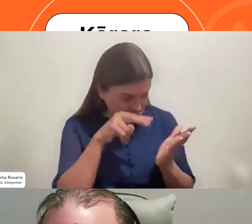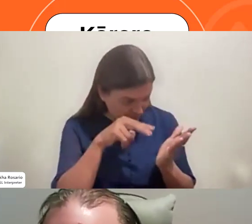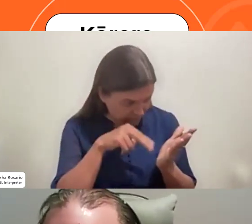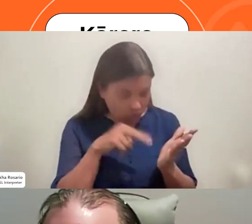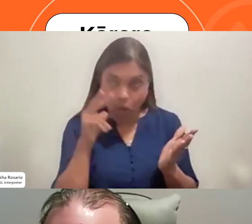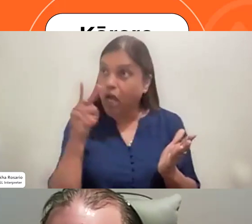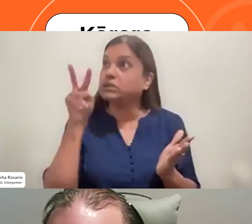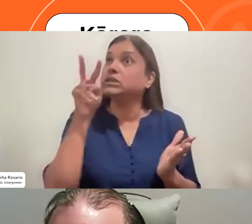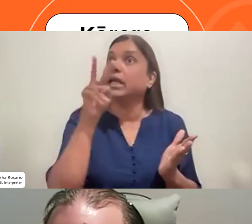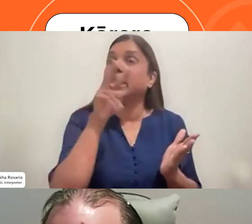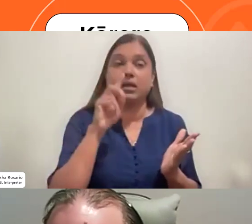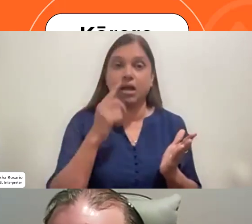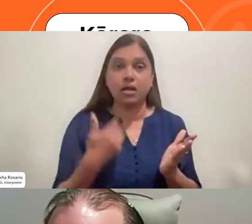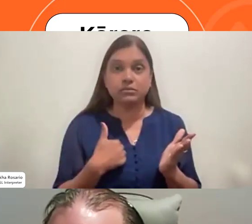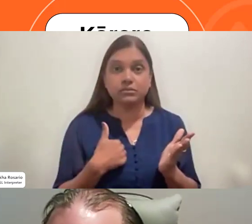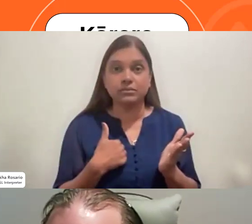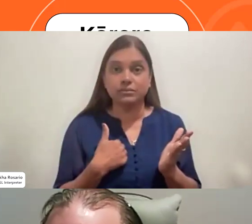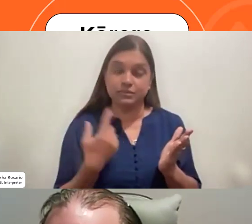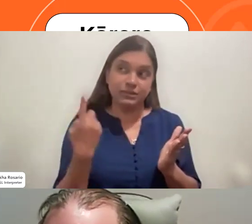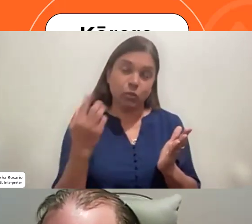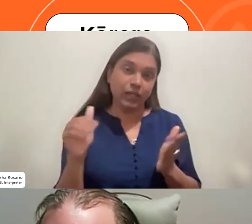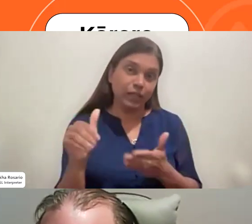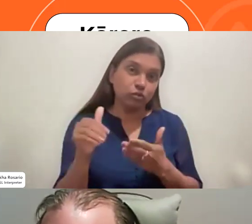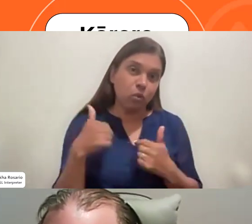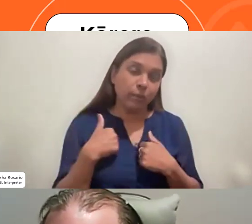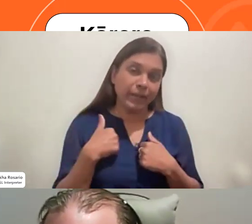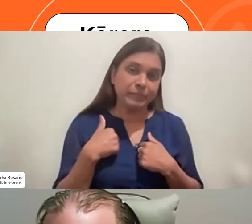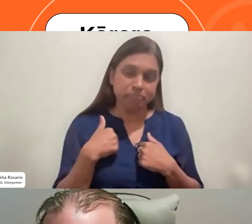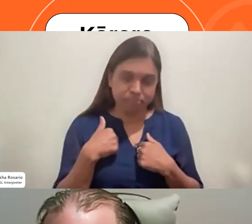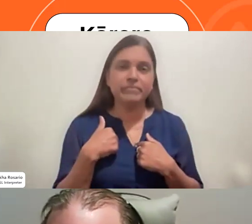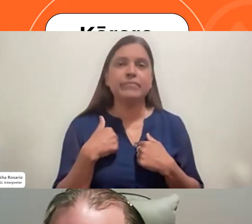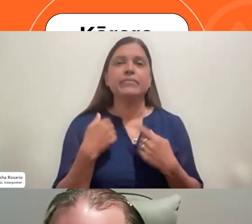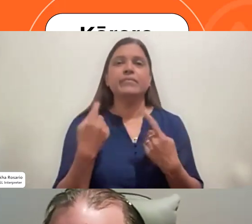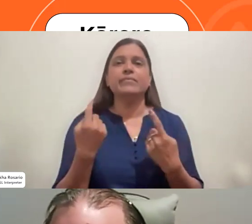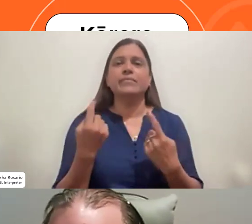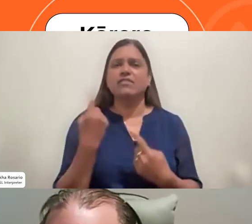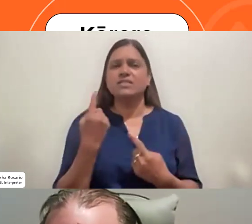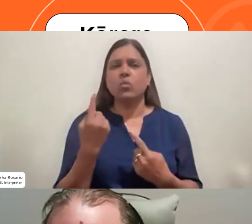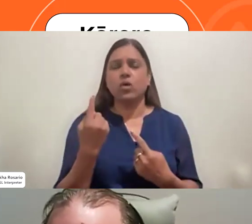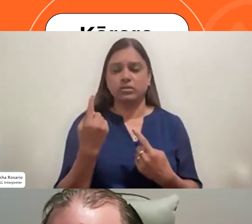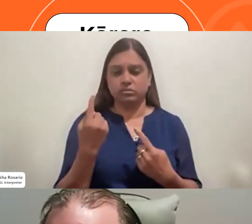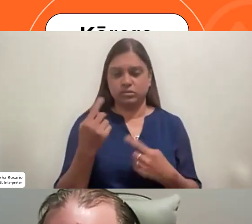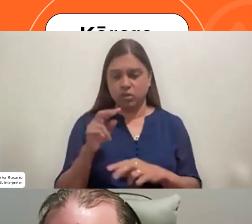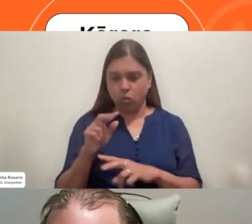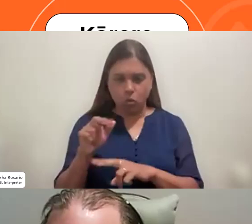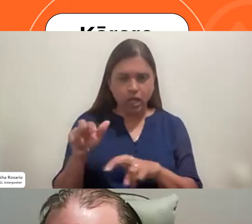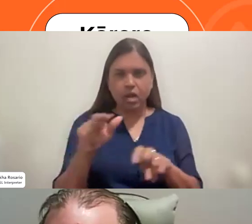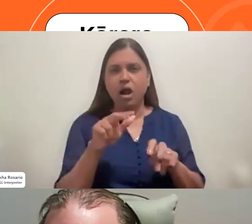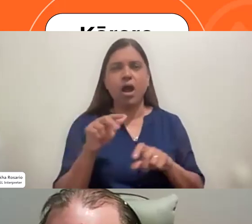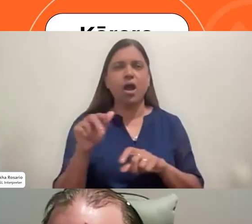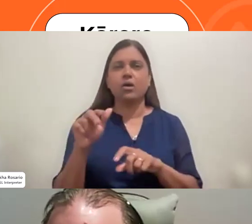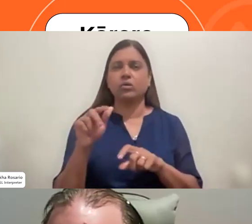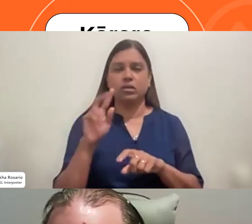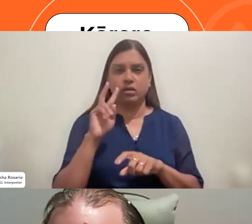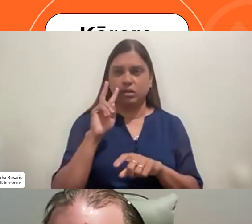so you got to go with that. Now, somebody walking around the supermarket with functional vision, they might see an end